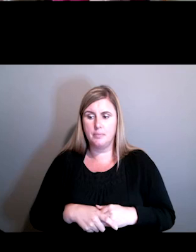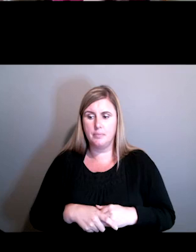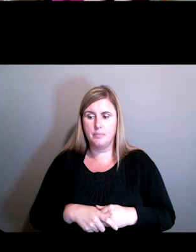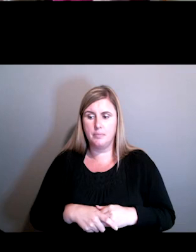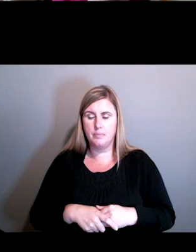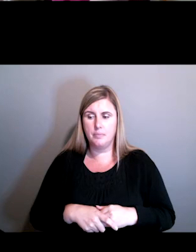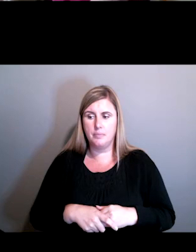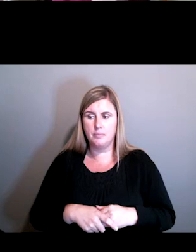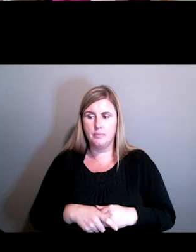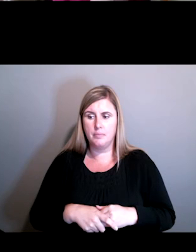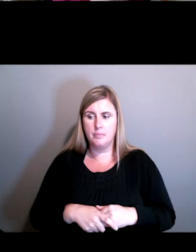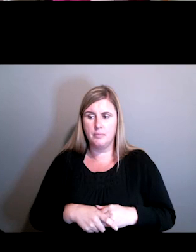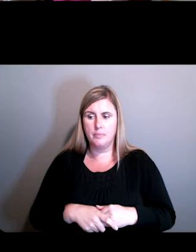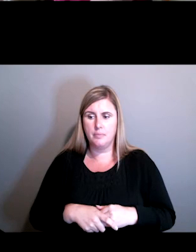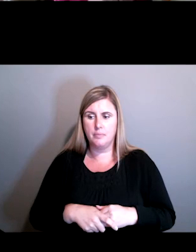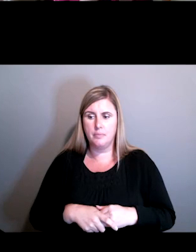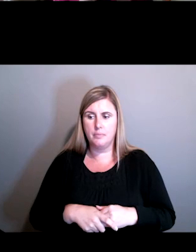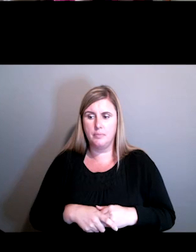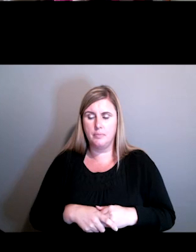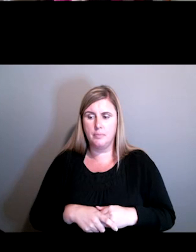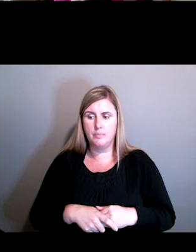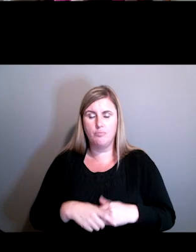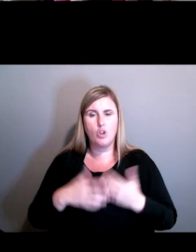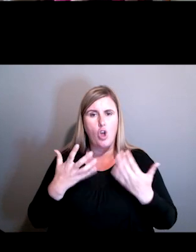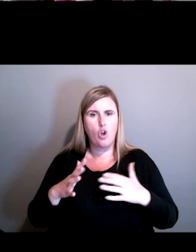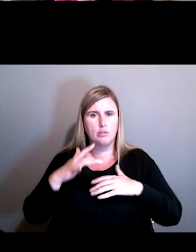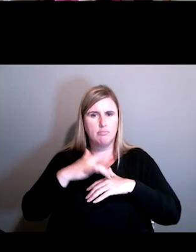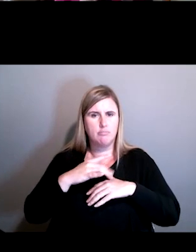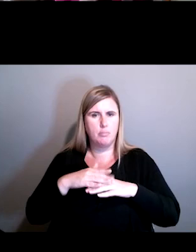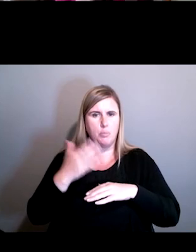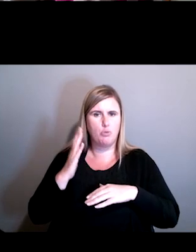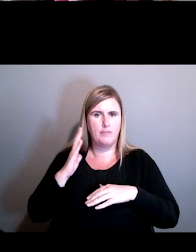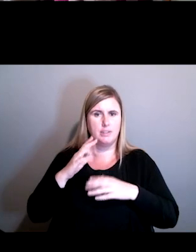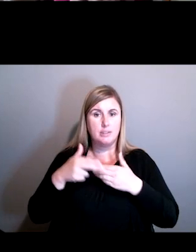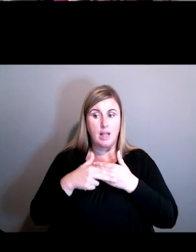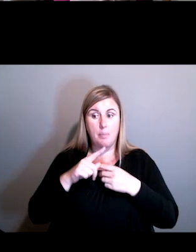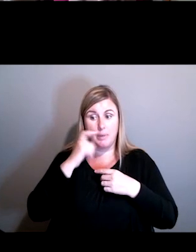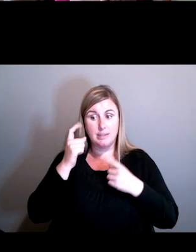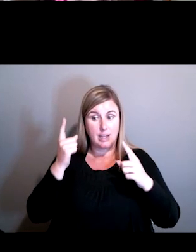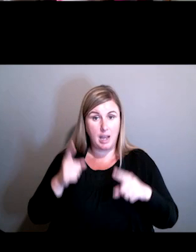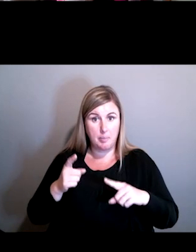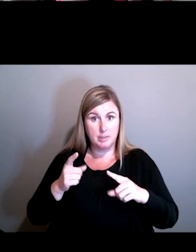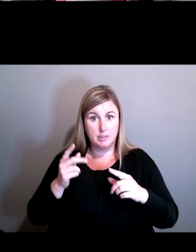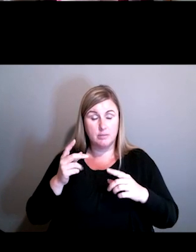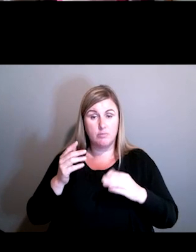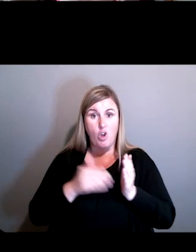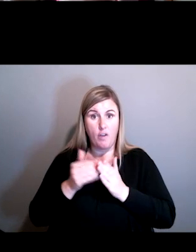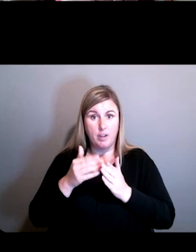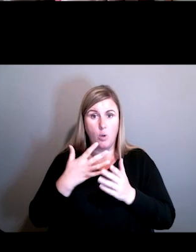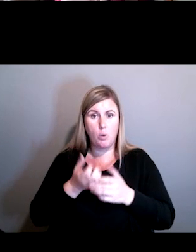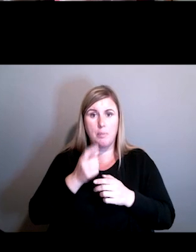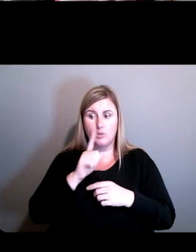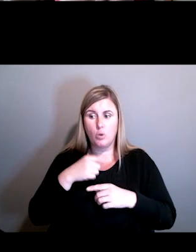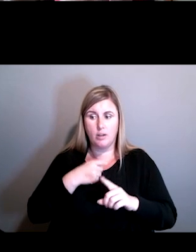And then I already touched on this in the previous slide, but because this happens very often, I want to make sure I hit it home. Restricting